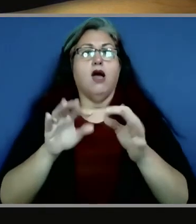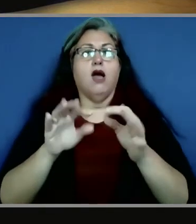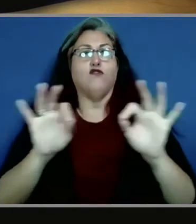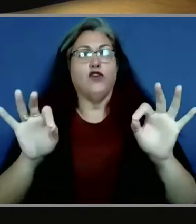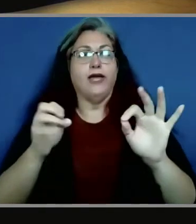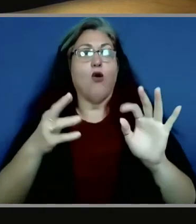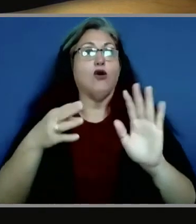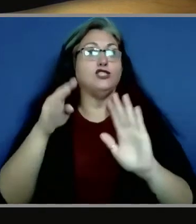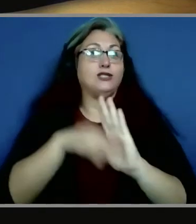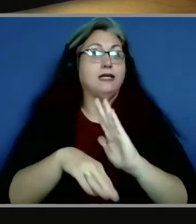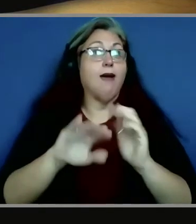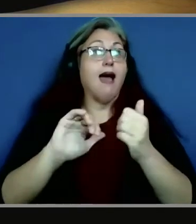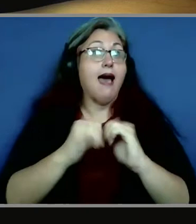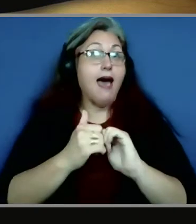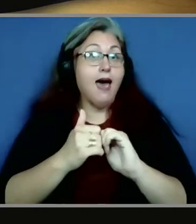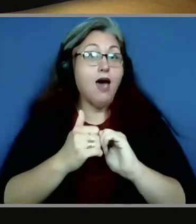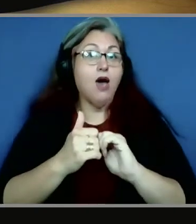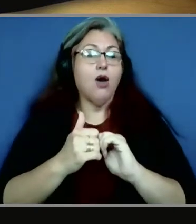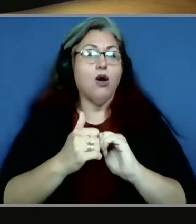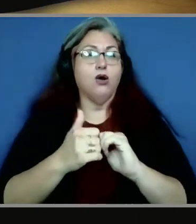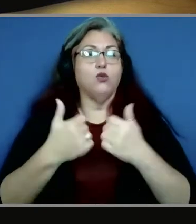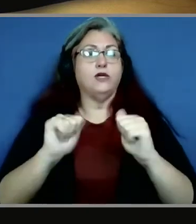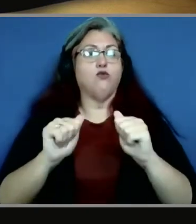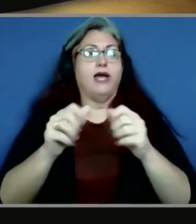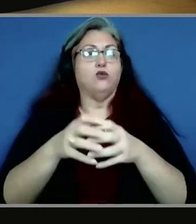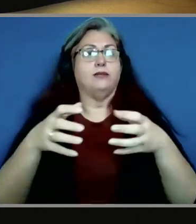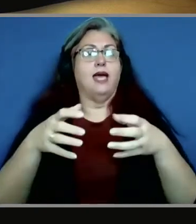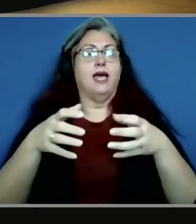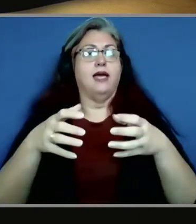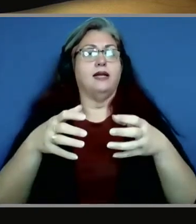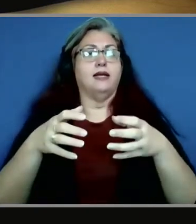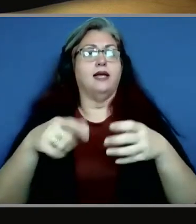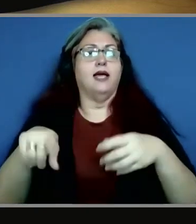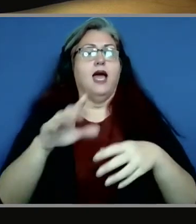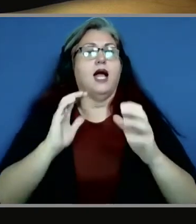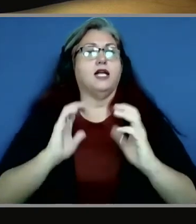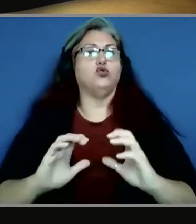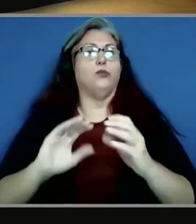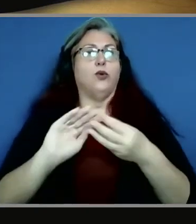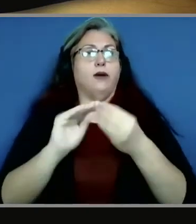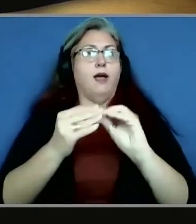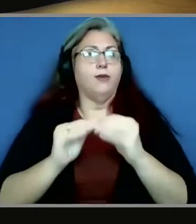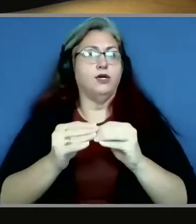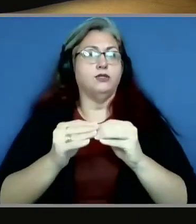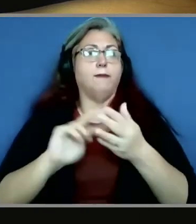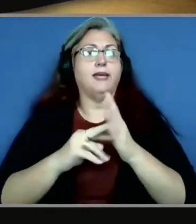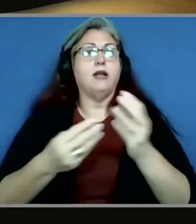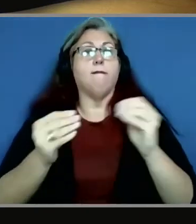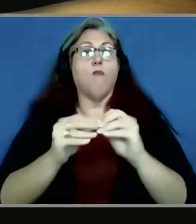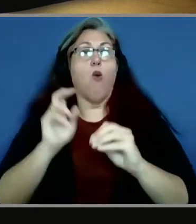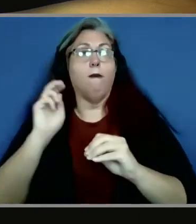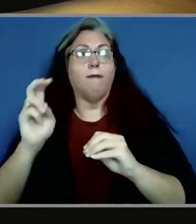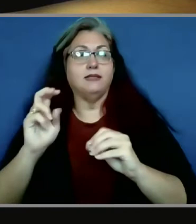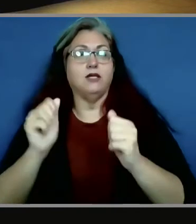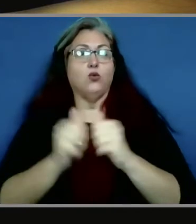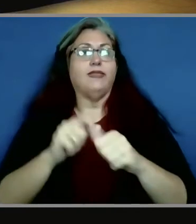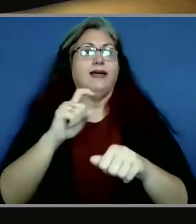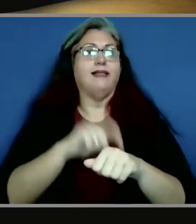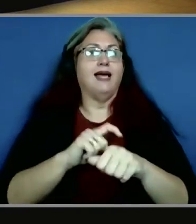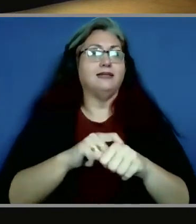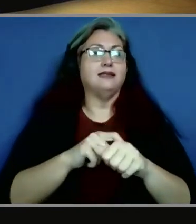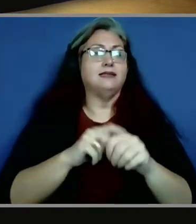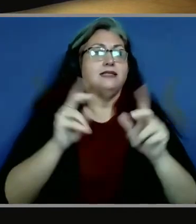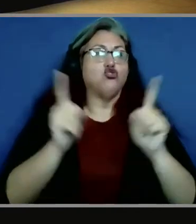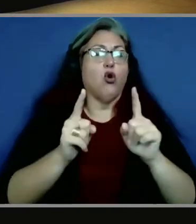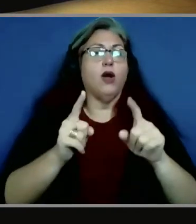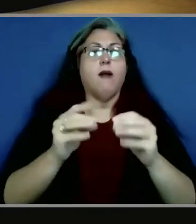cheap. And the way we do that is by expanding our consumer base. So more buses running on shorter time, longer routes. You